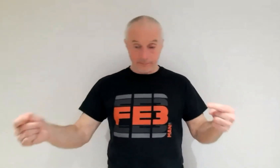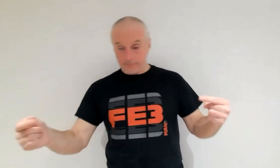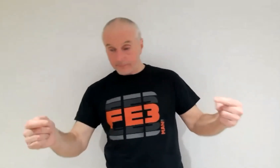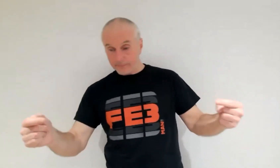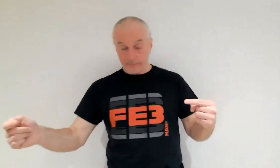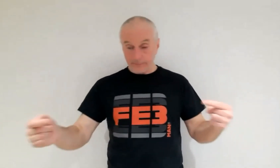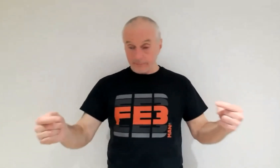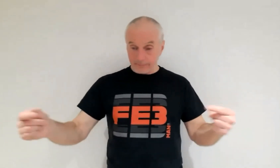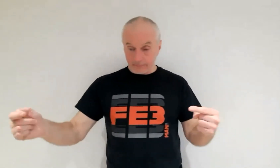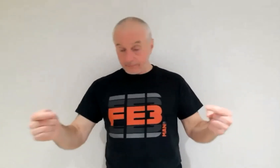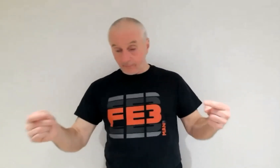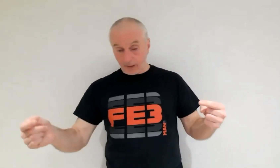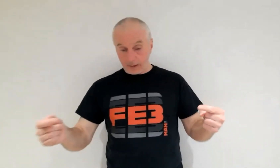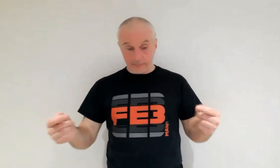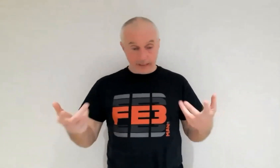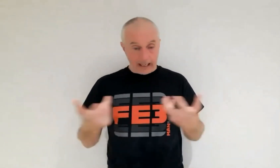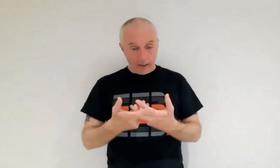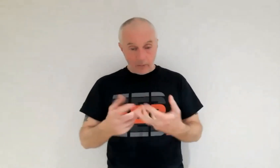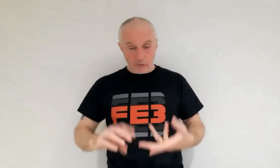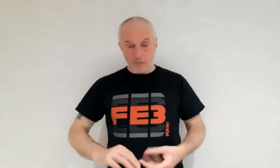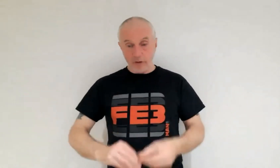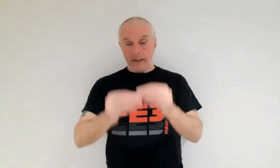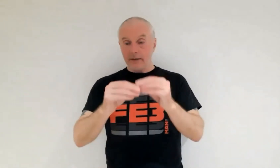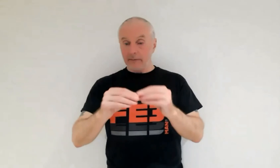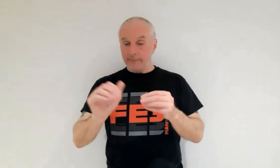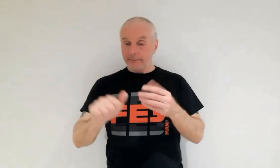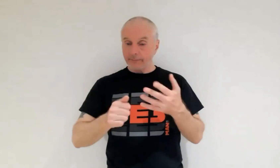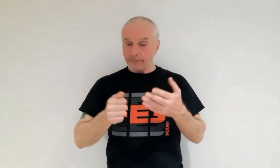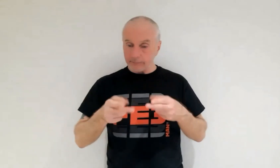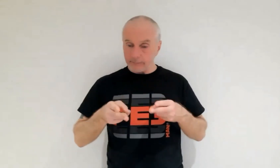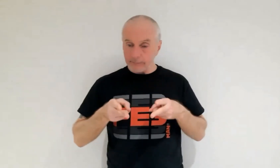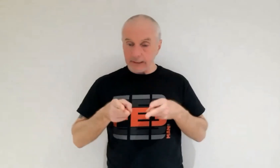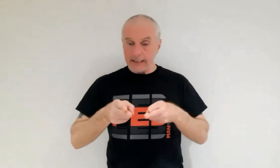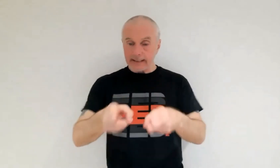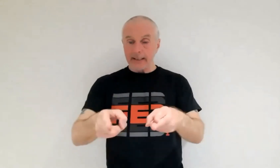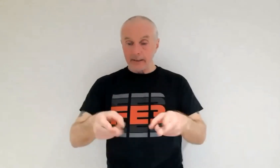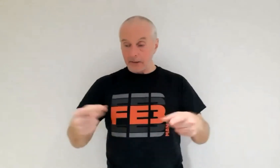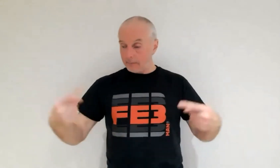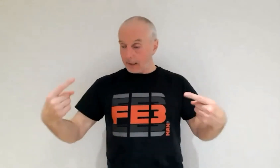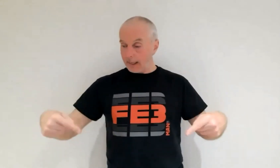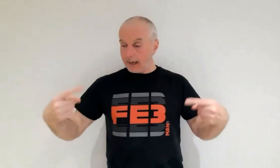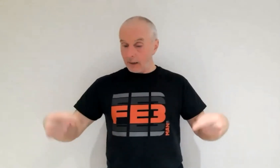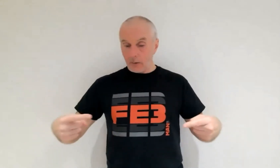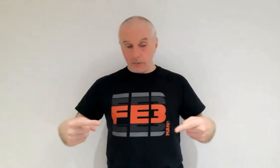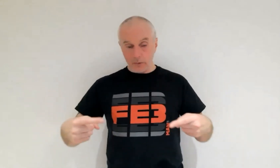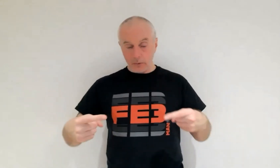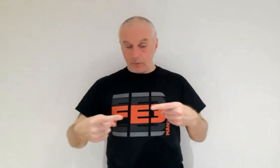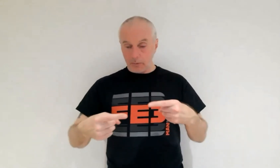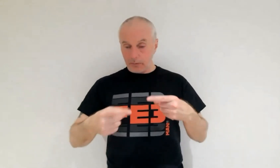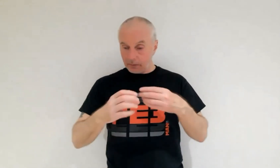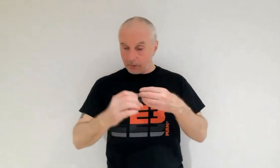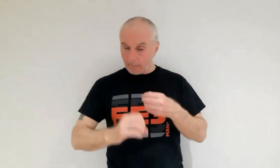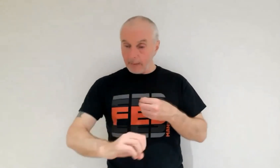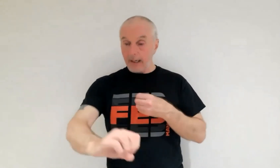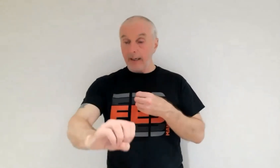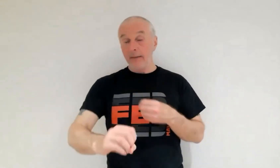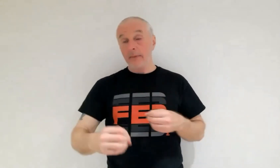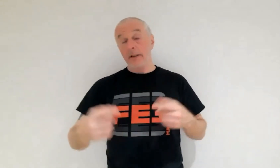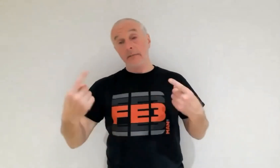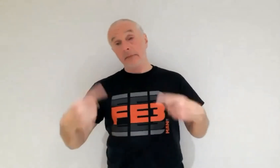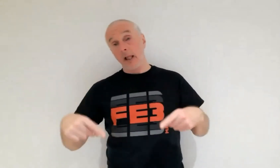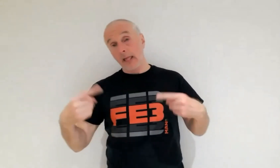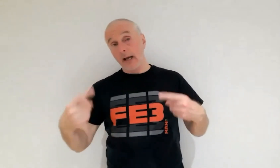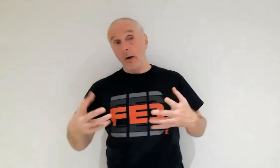on the other. So how do you create the system that enables there to be a hydrogen pipe there that can then be